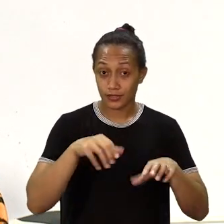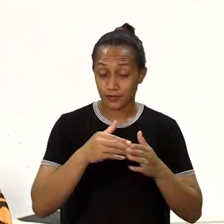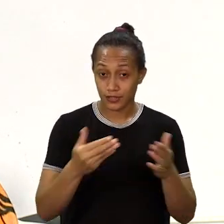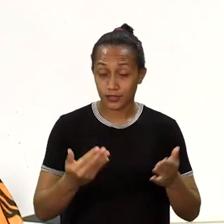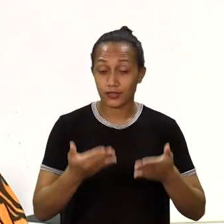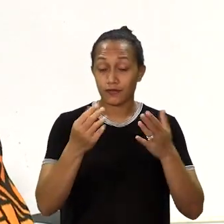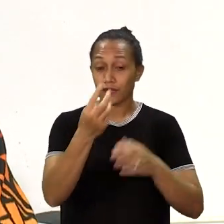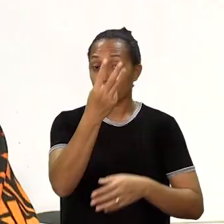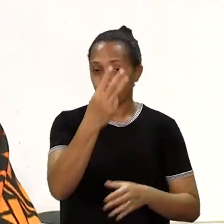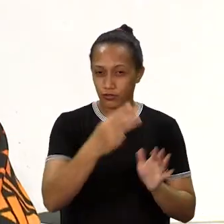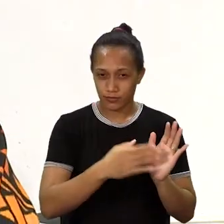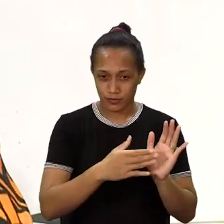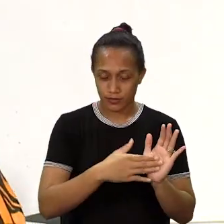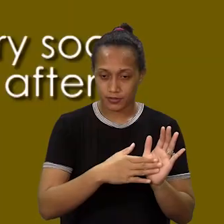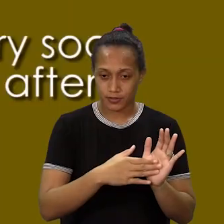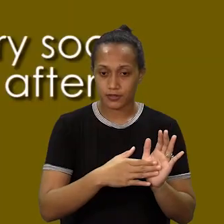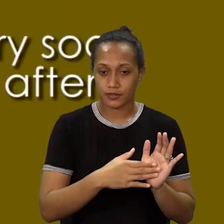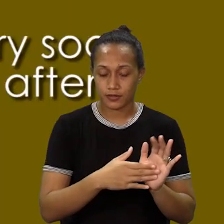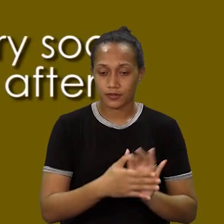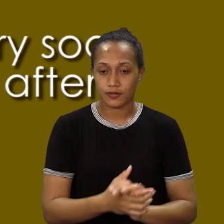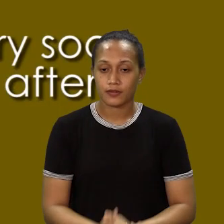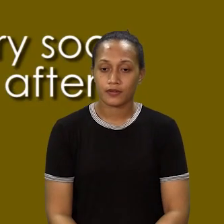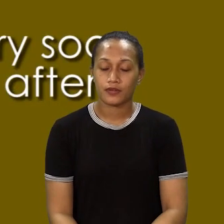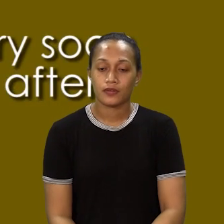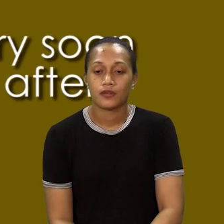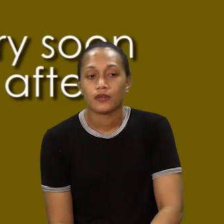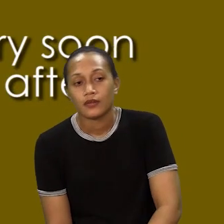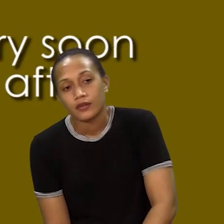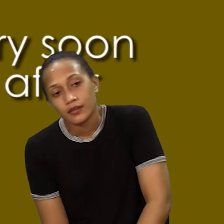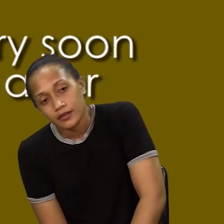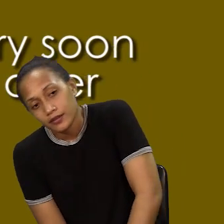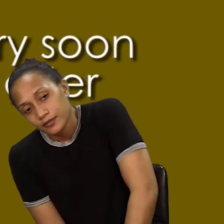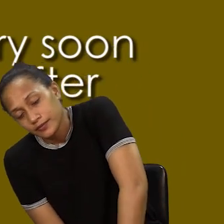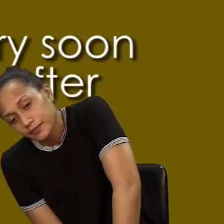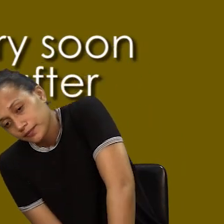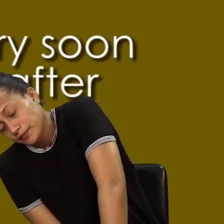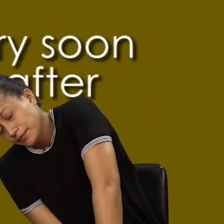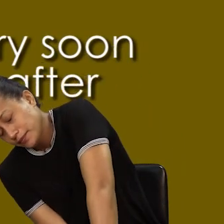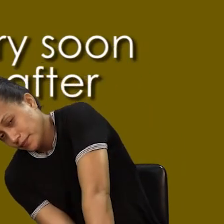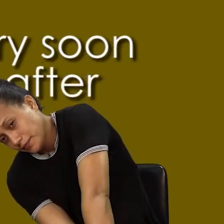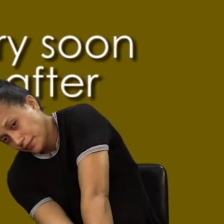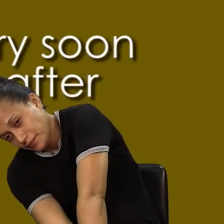Now, do that work now. I'll give you 3 minutes to work on that.